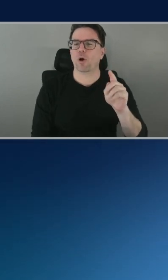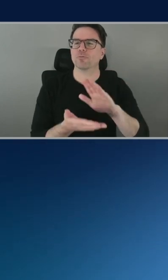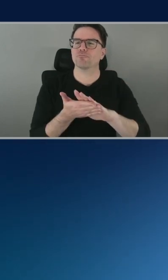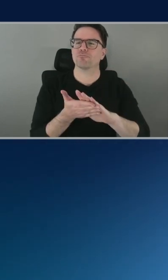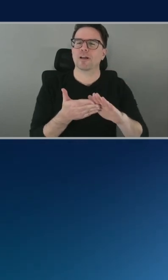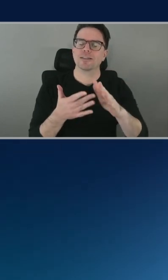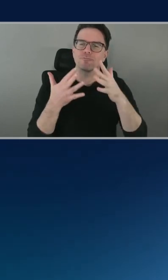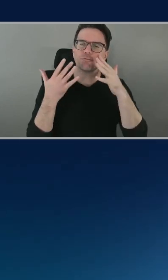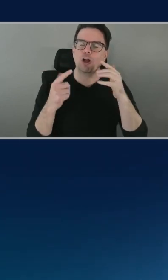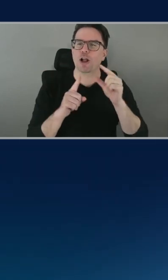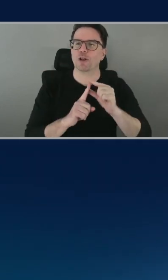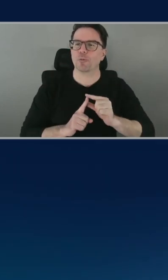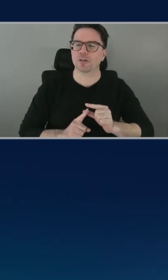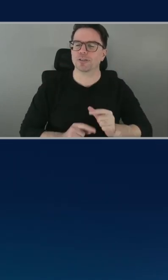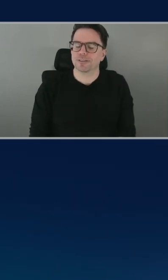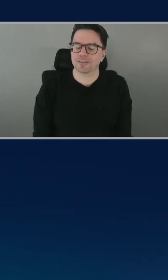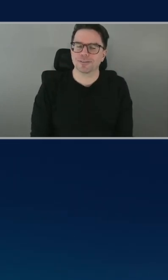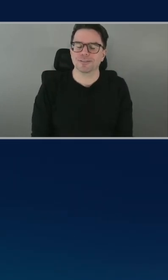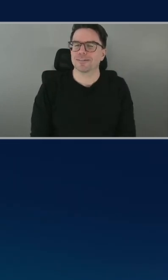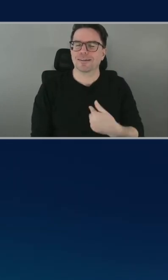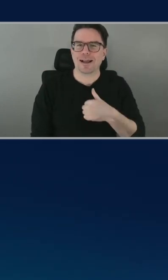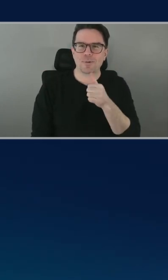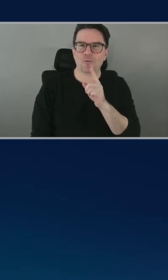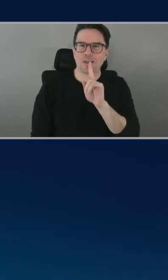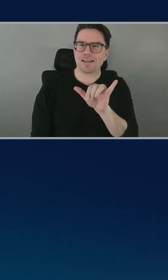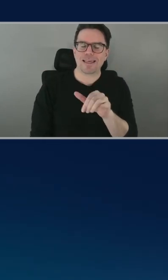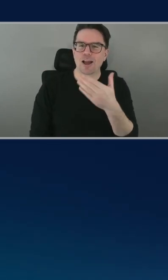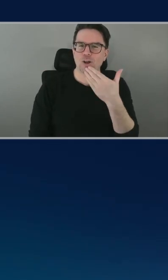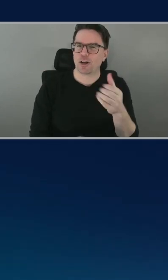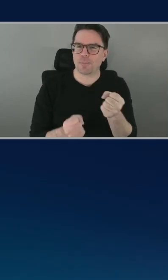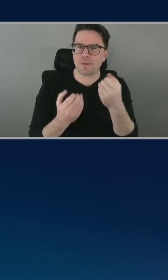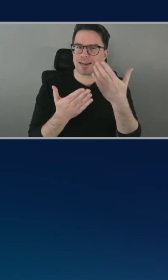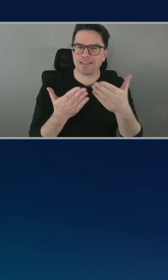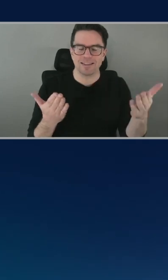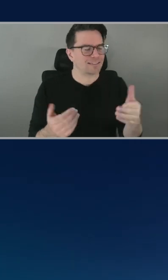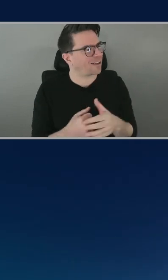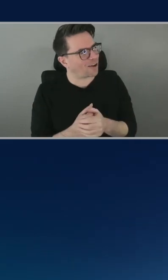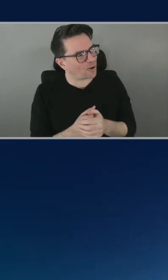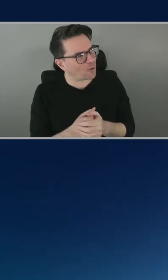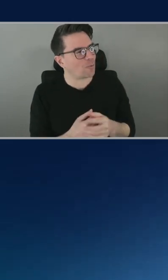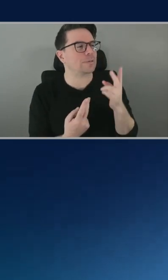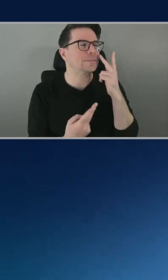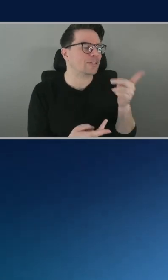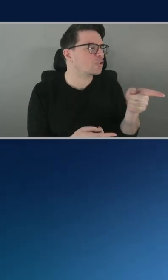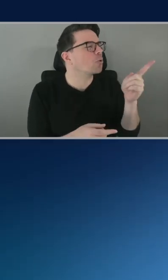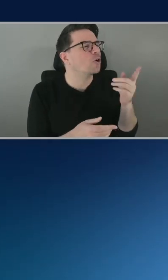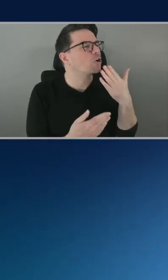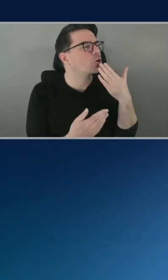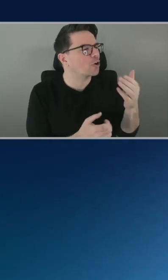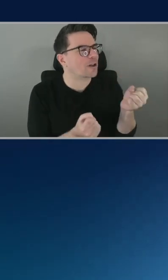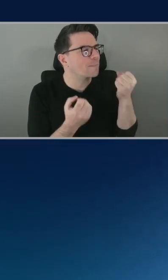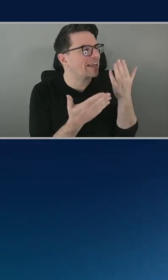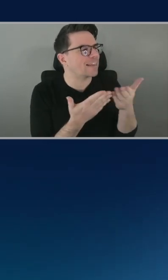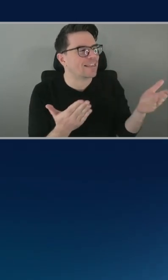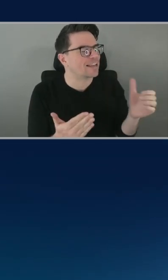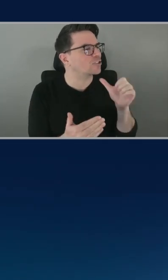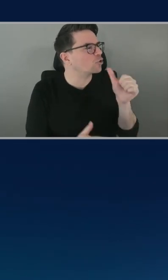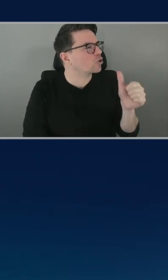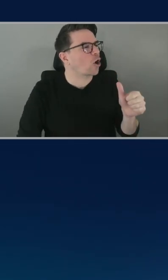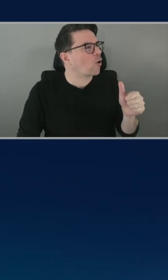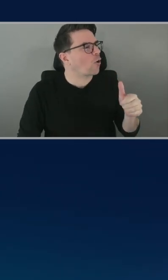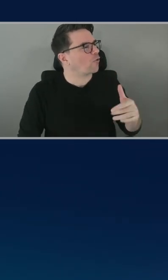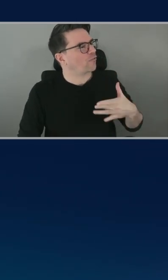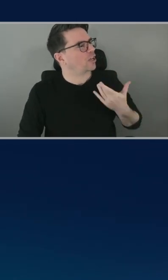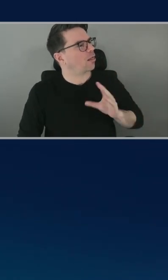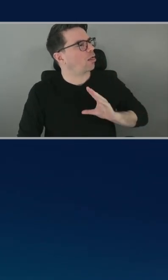I particularly good at a lot of things. Okay, we'll see. You're good at a lot of things, Adrian. Don't ever underestimate yourself. But you know what? I have a